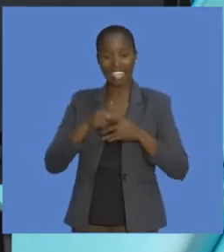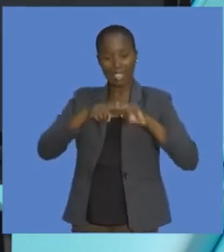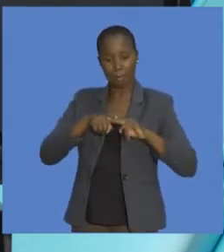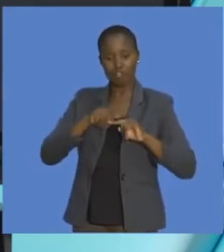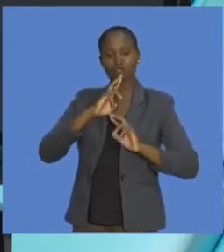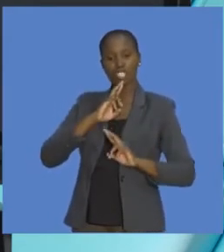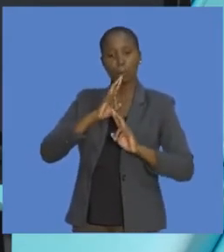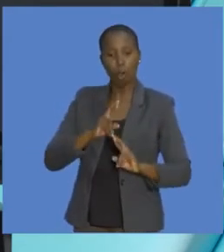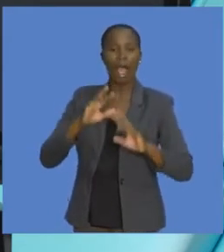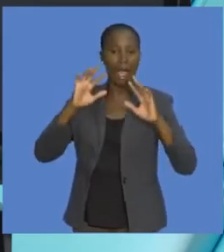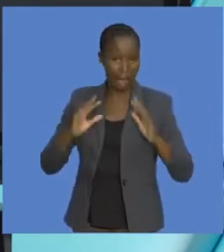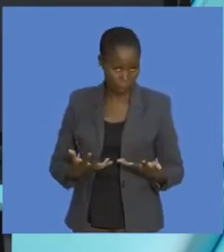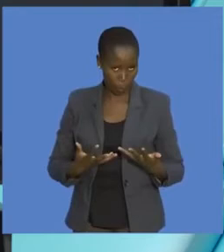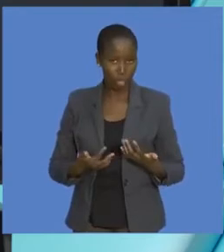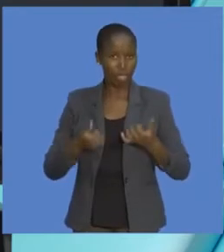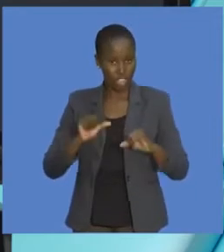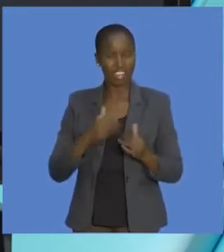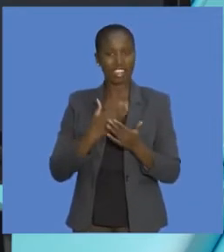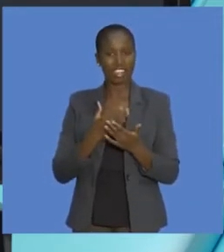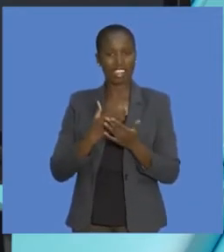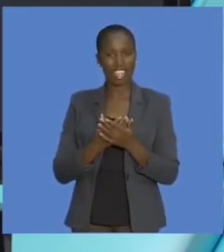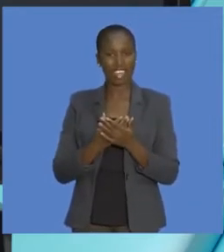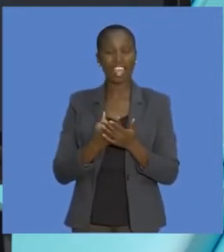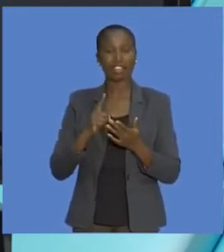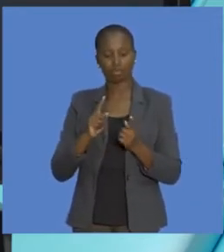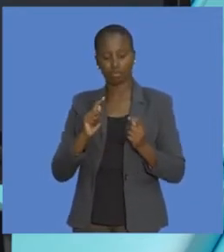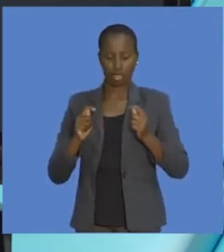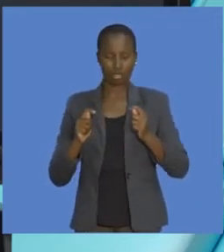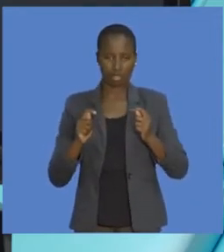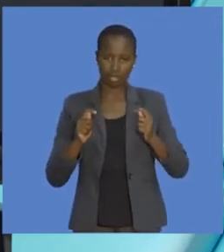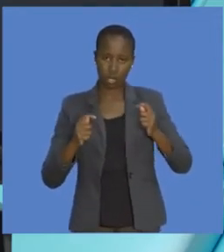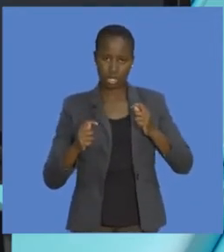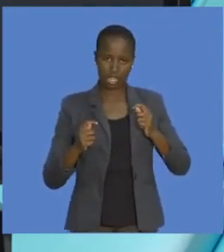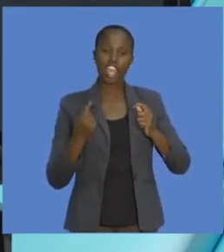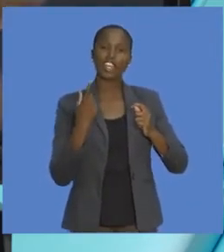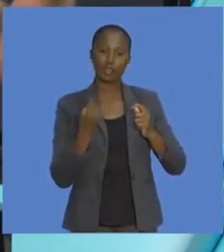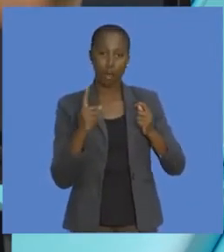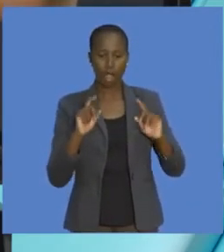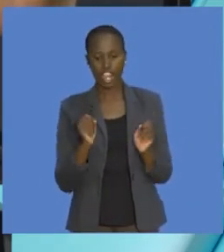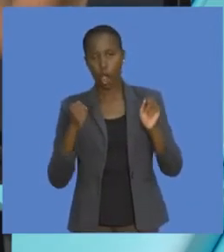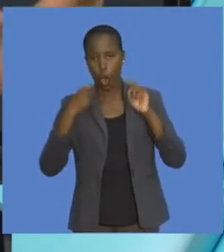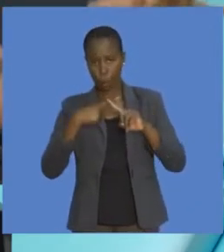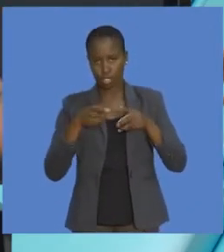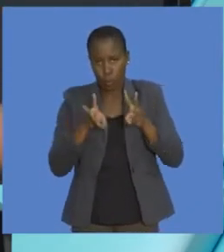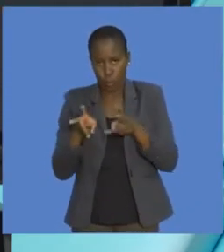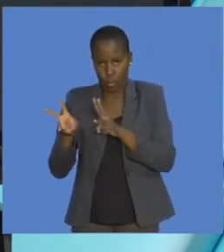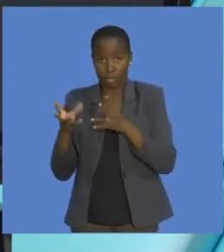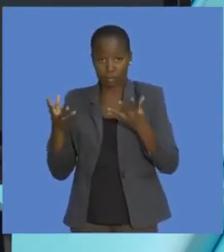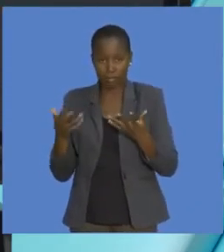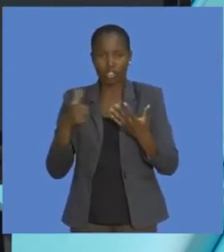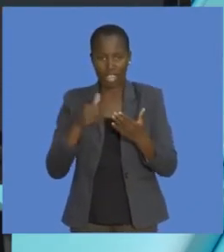bring about a change in the opposite manner. And that will then try to bring the balance back to